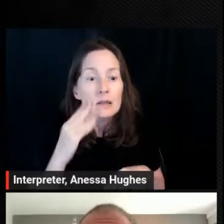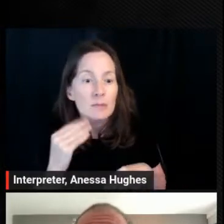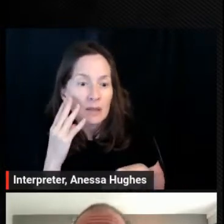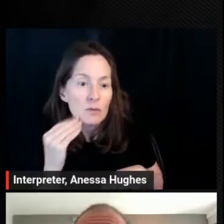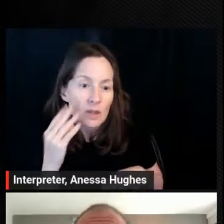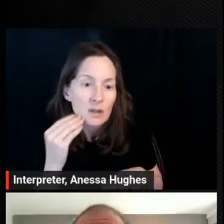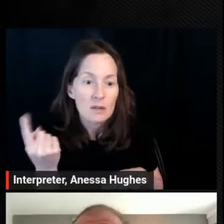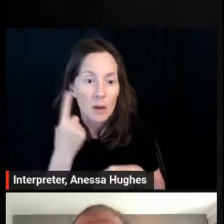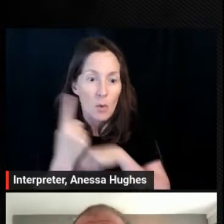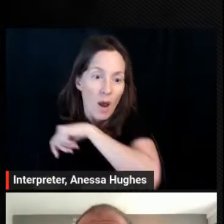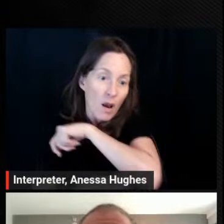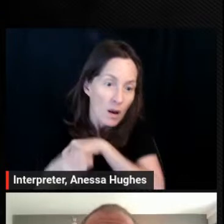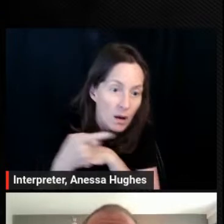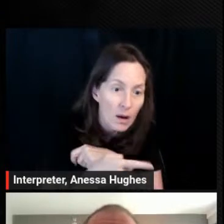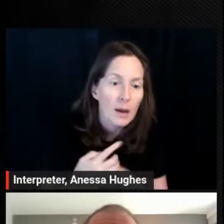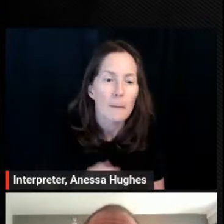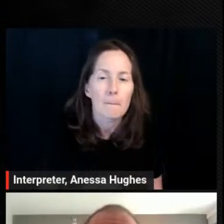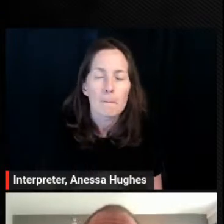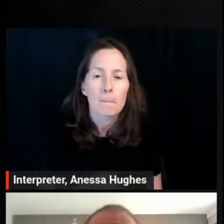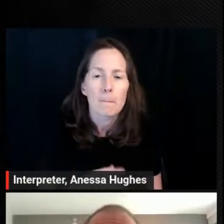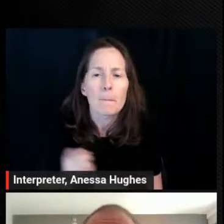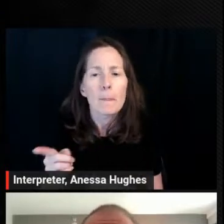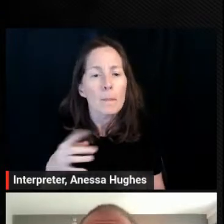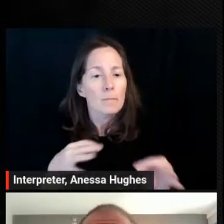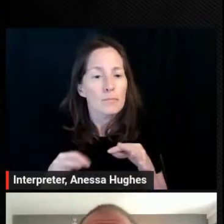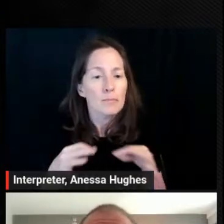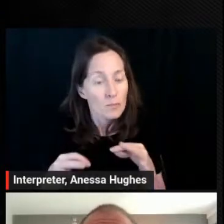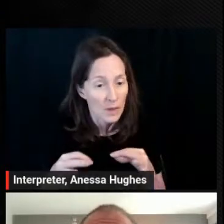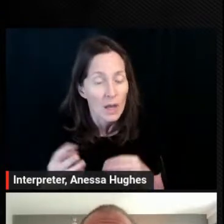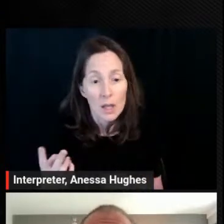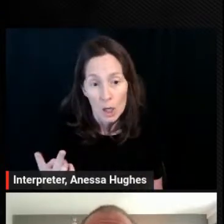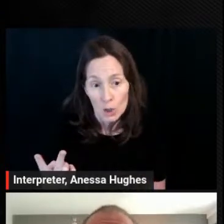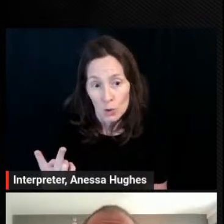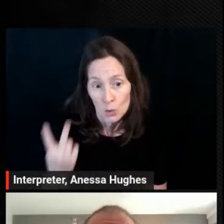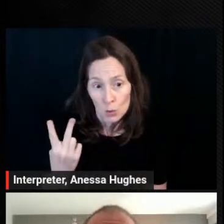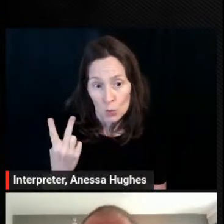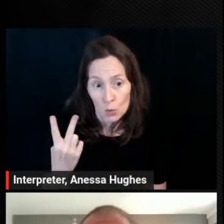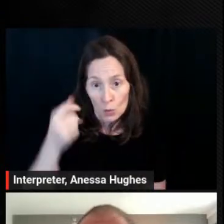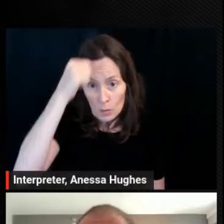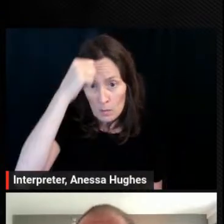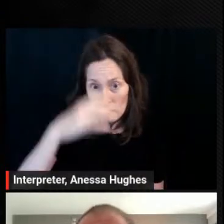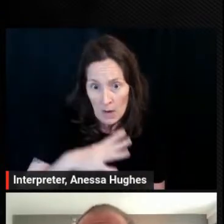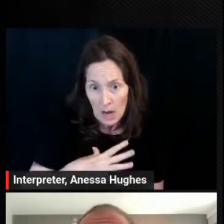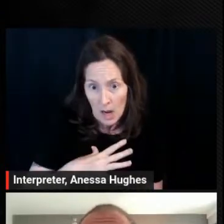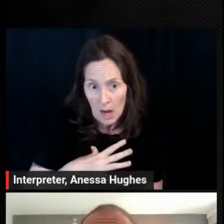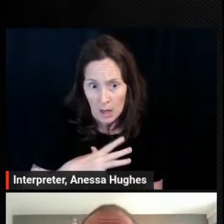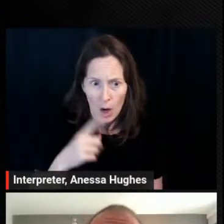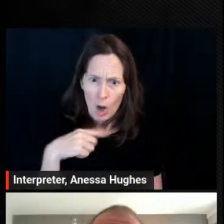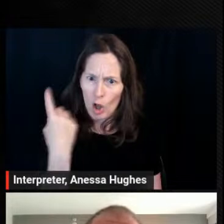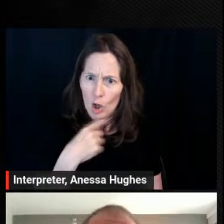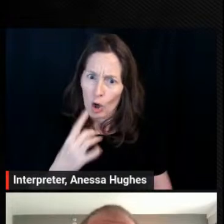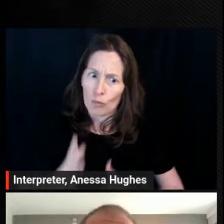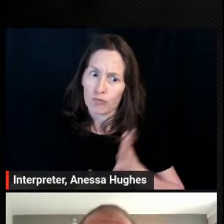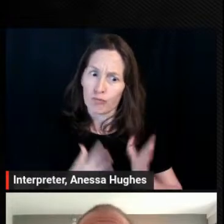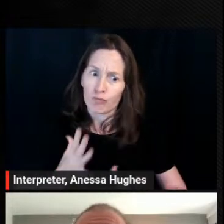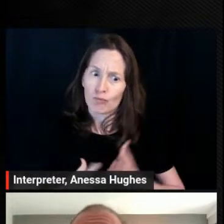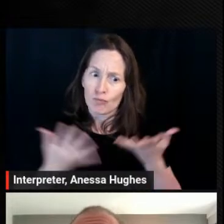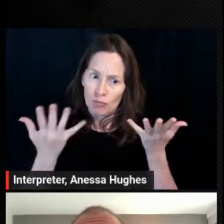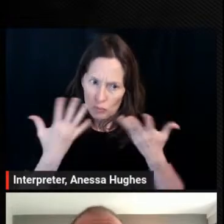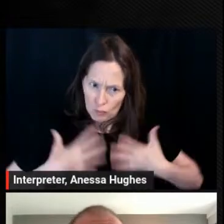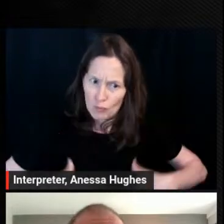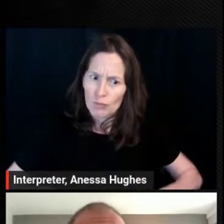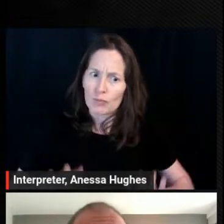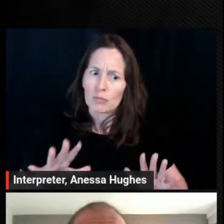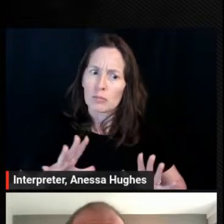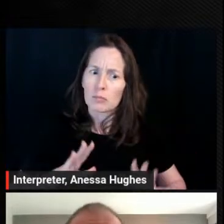He explains how a pair of well-dressed, white conmen lured him into New York City, where I'm sitting now,